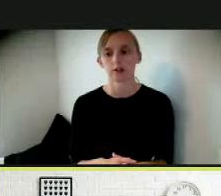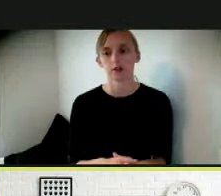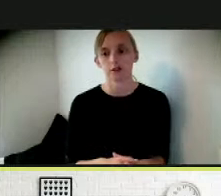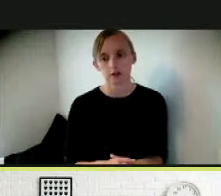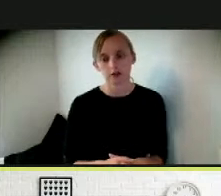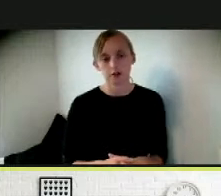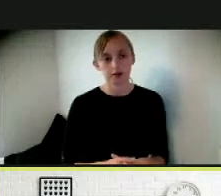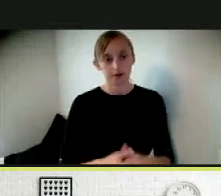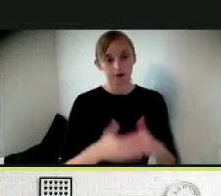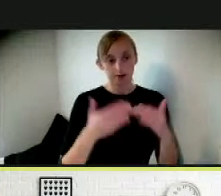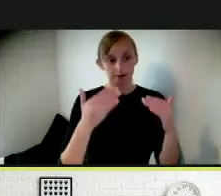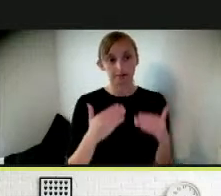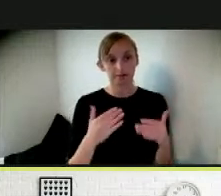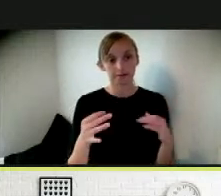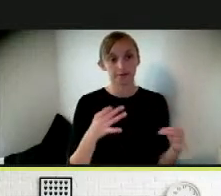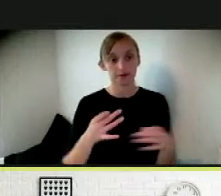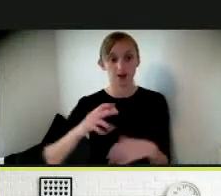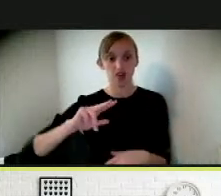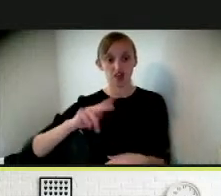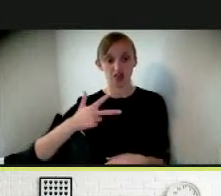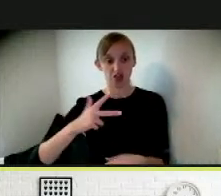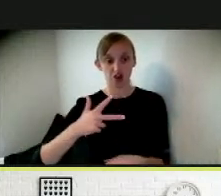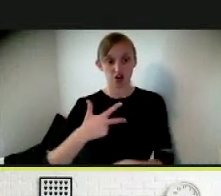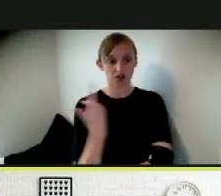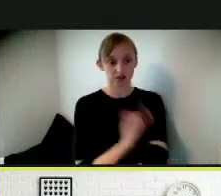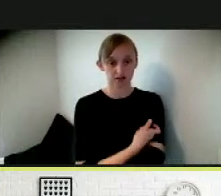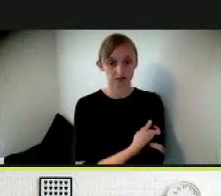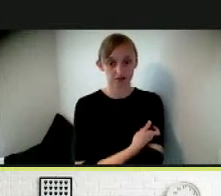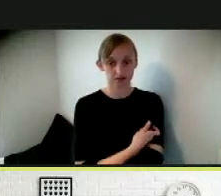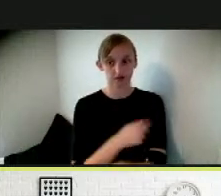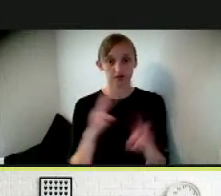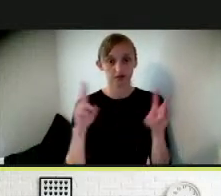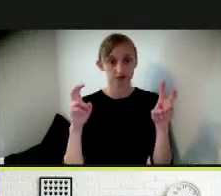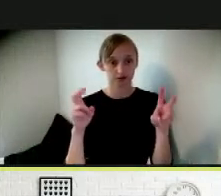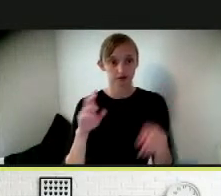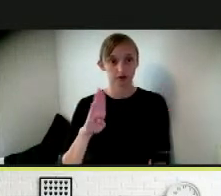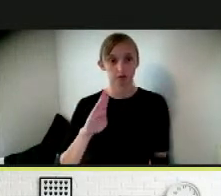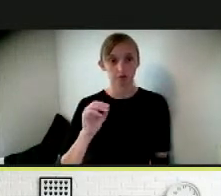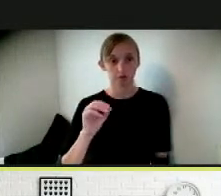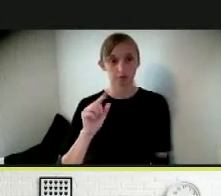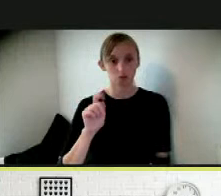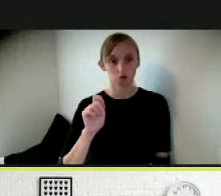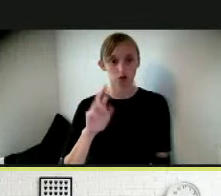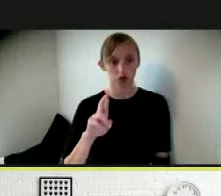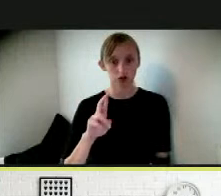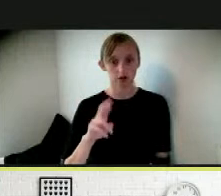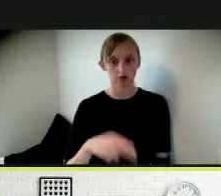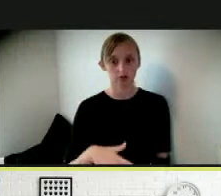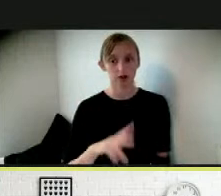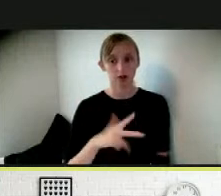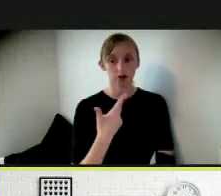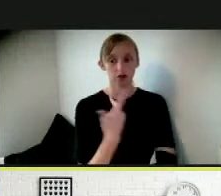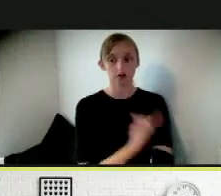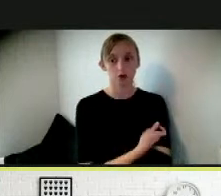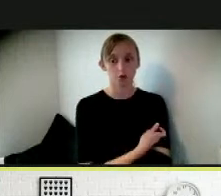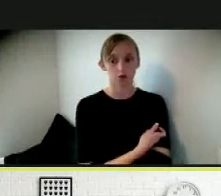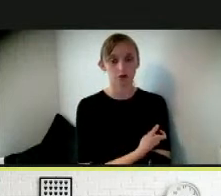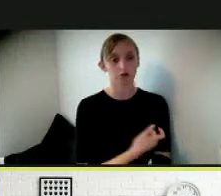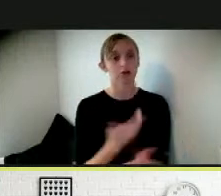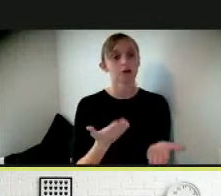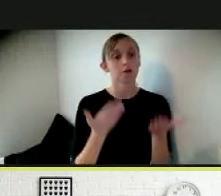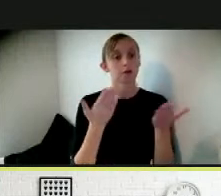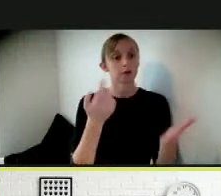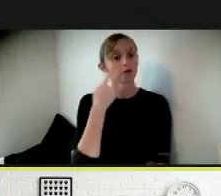little information on the third dose and the booster shot. So the third dose, that is